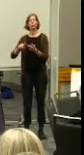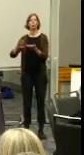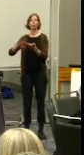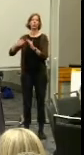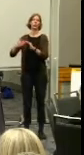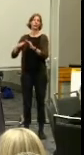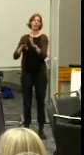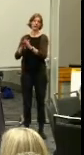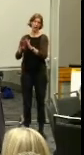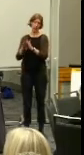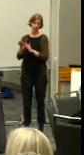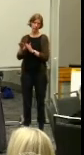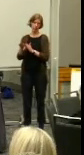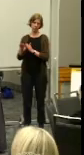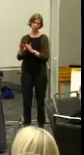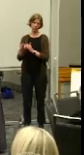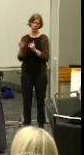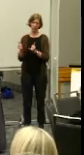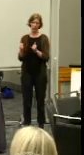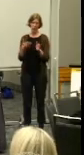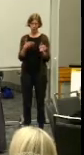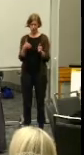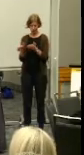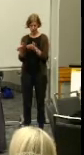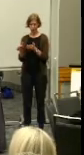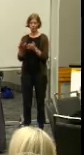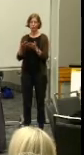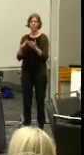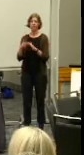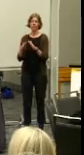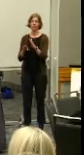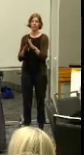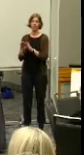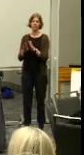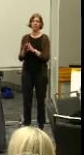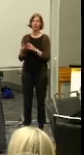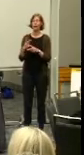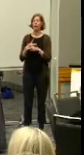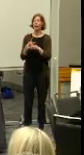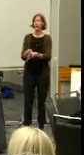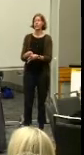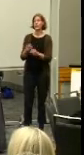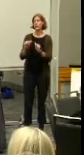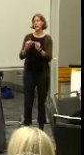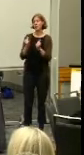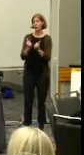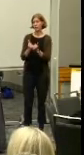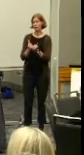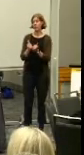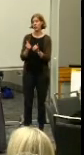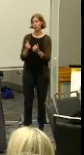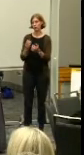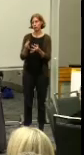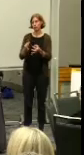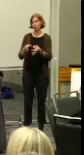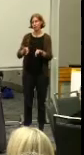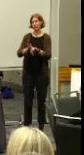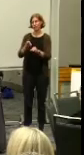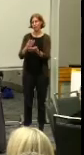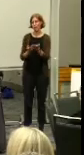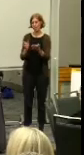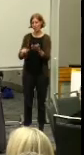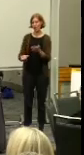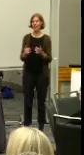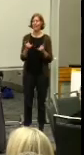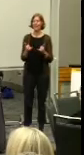corporation, and that's been a real push for us. The lending agency has been a big piece of that, and so the next step for us is housing, and that